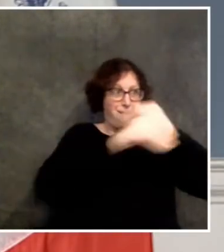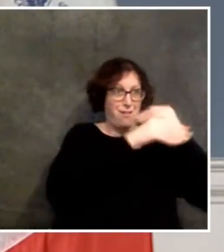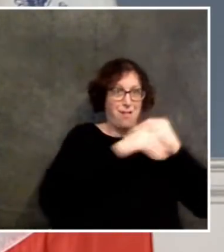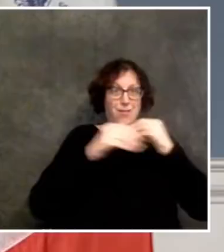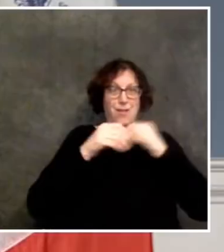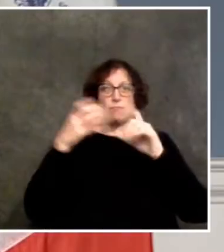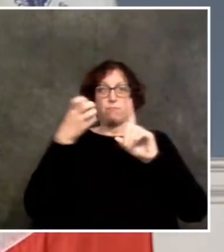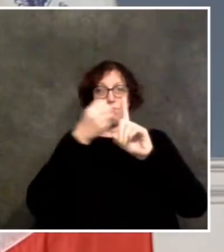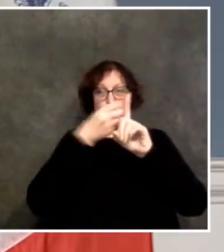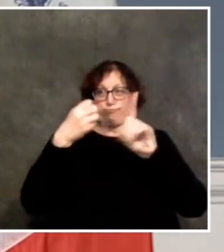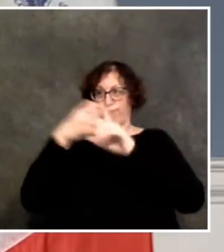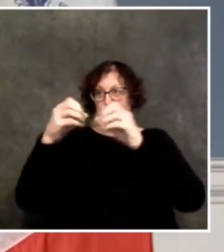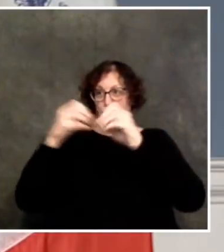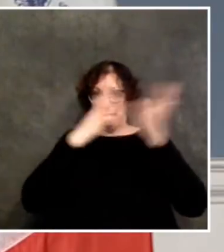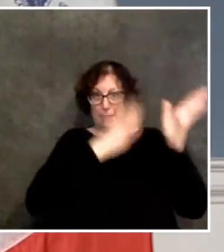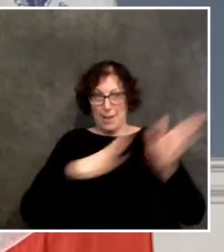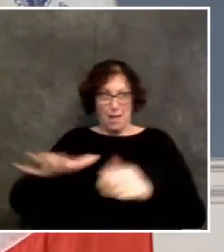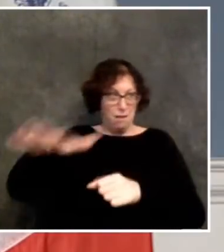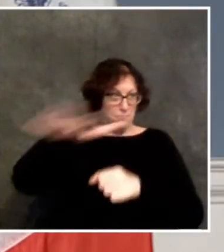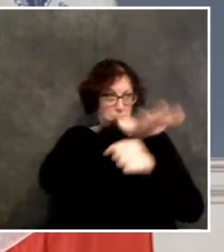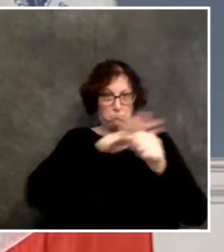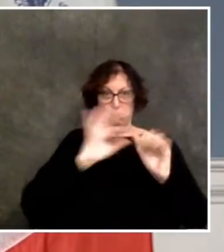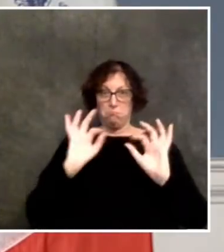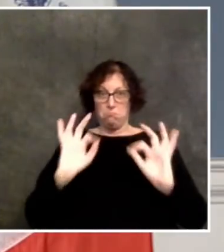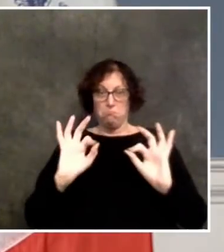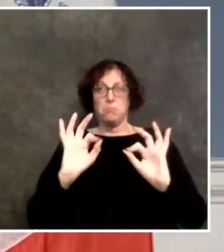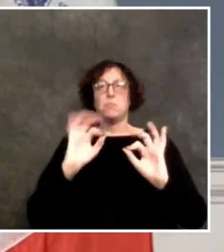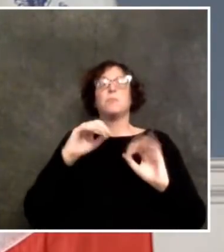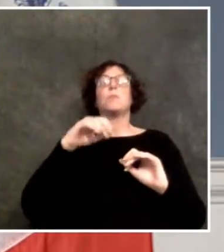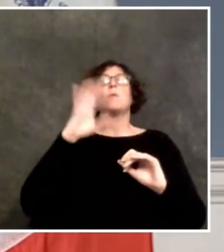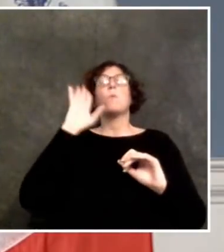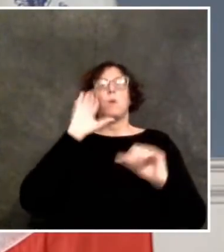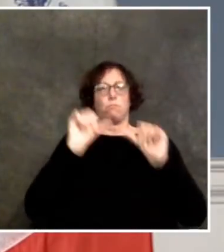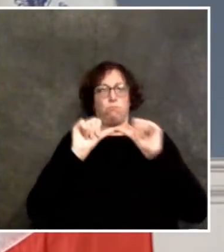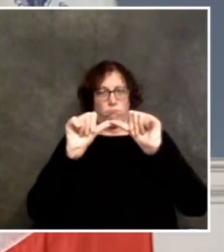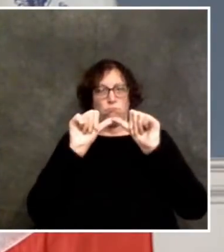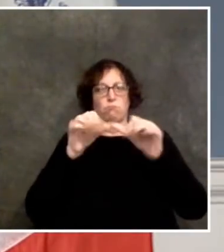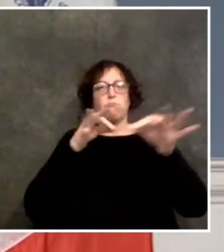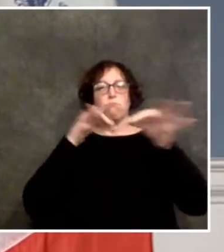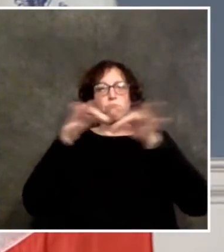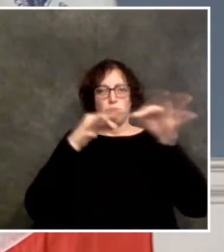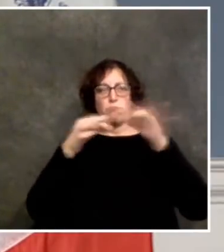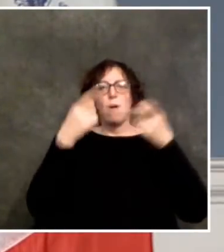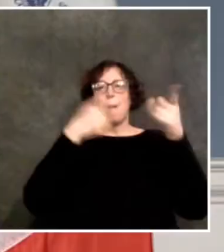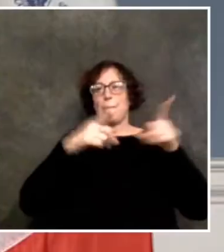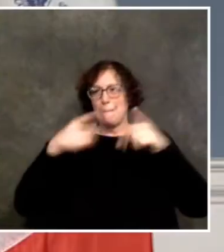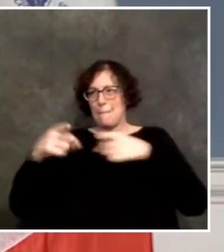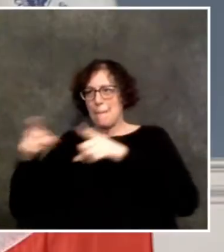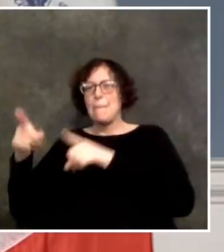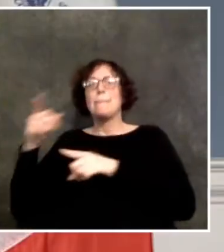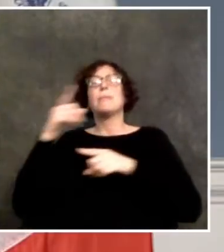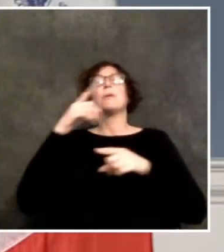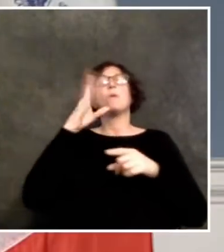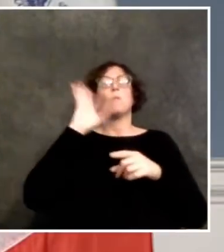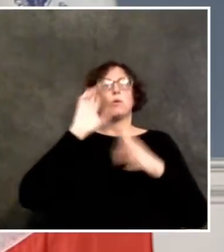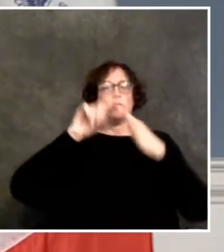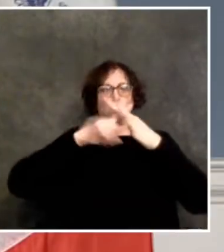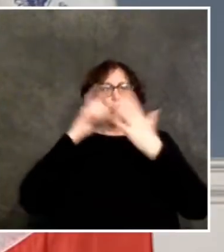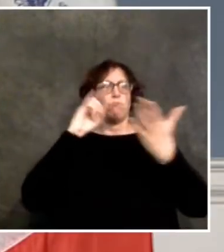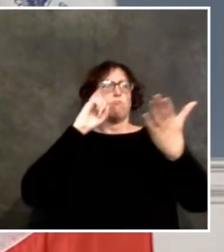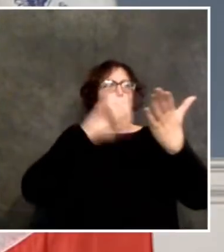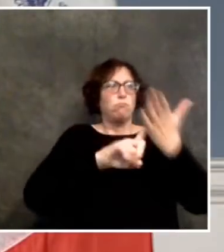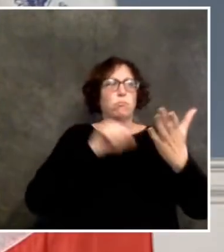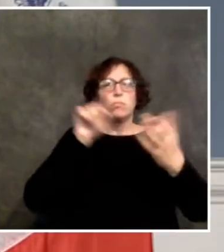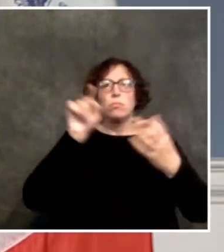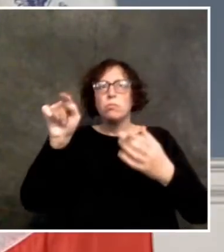see the evidence through the doing of it. Every part of the city is going to be reached in our hospital build-out plan. Now, remember,